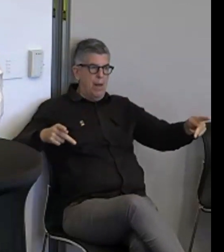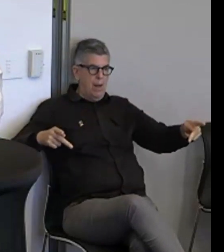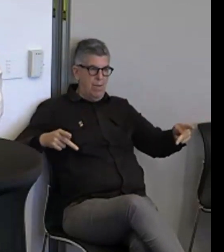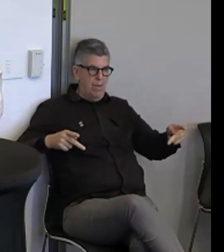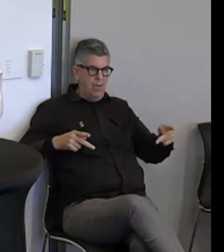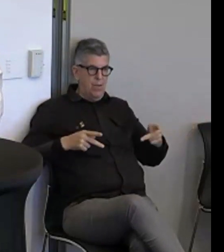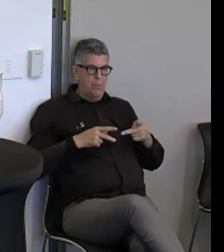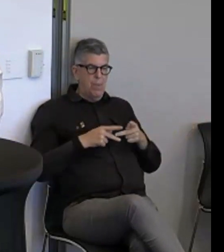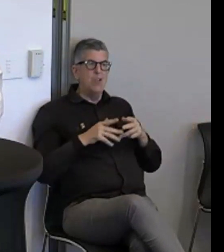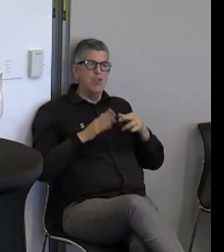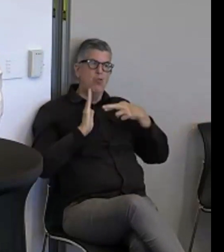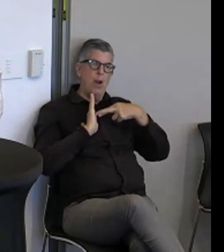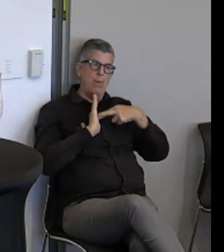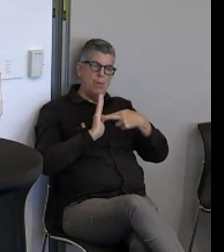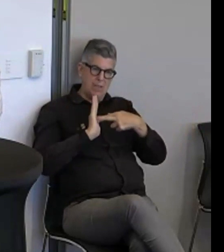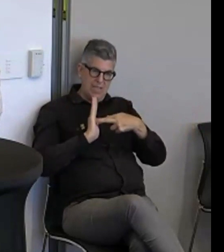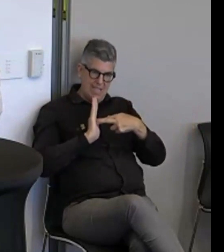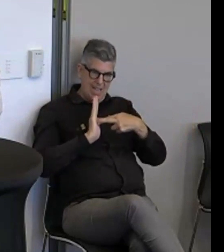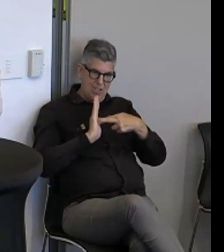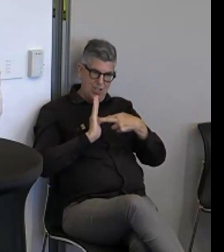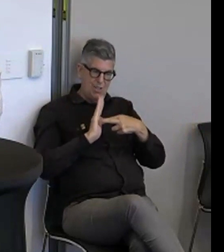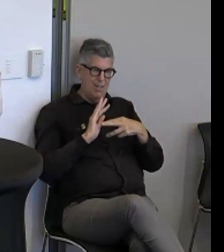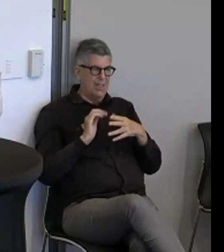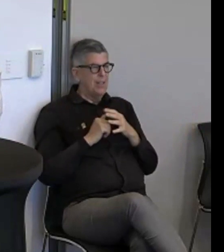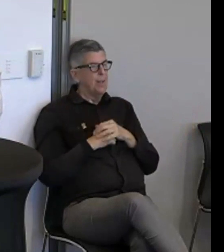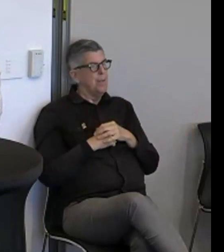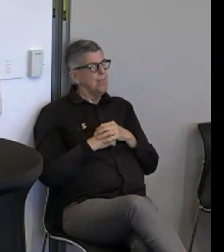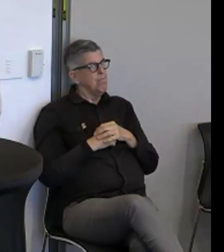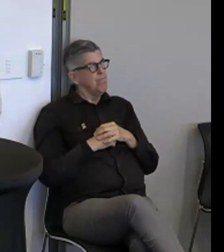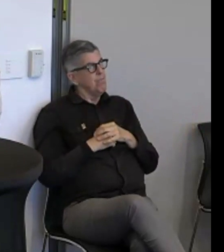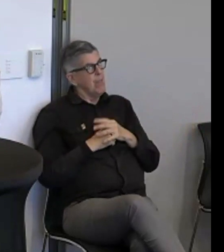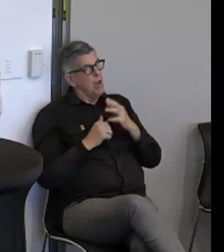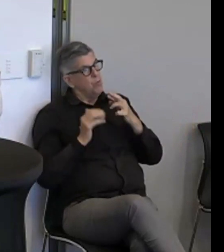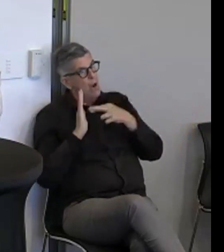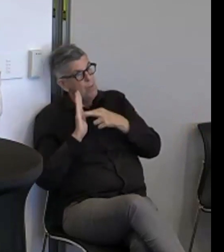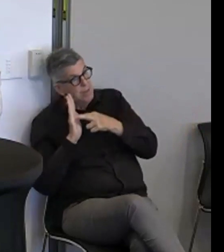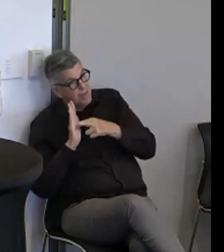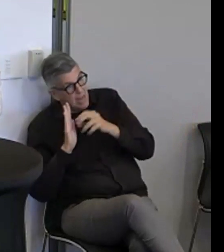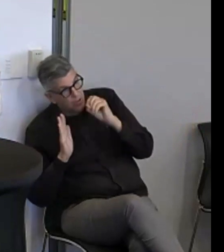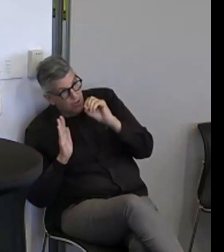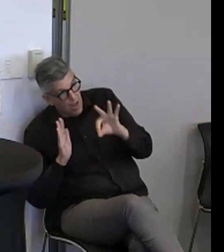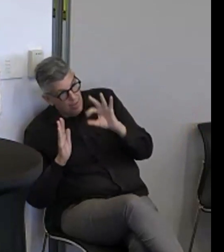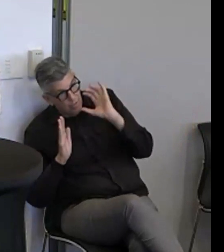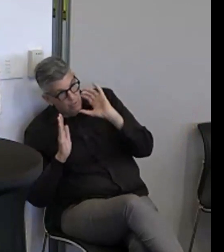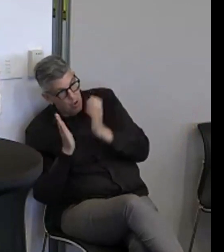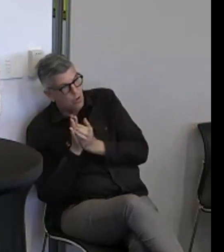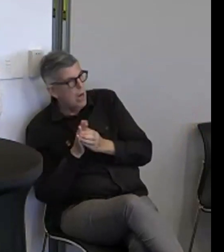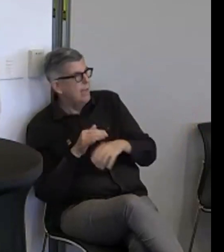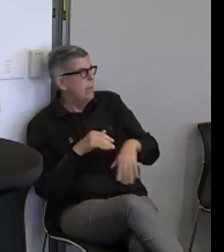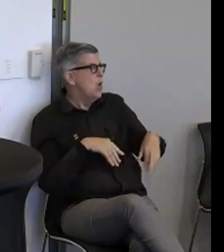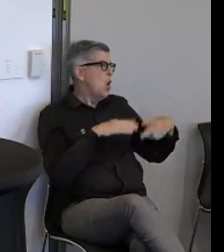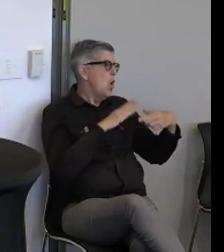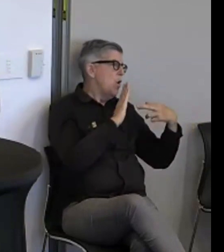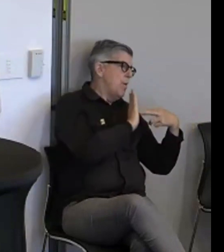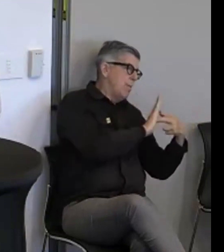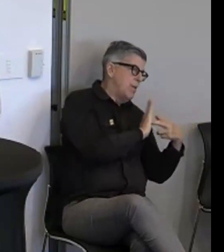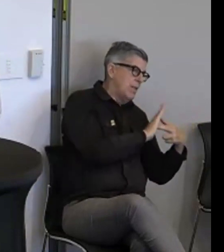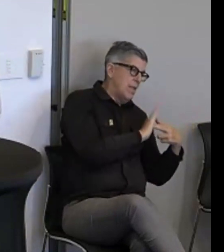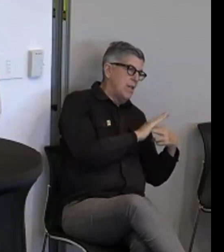representing information, whether it's a representation of a photograph or a representation of a scatter plot,